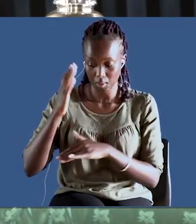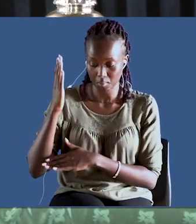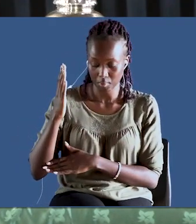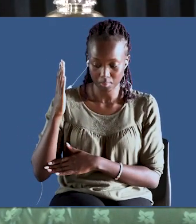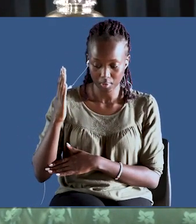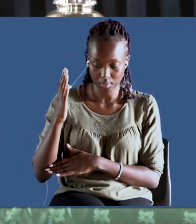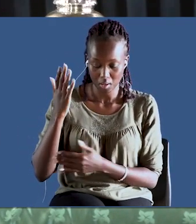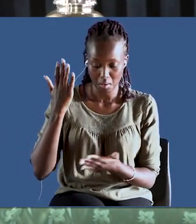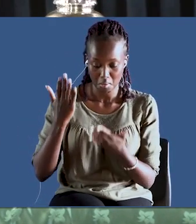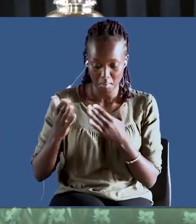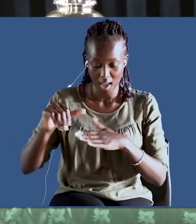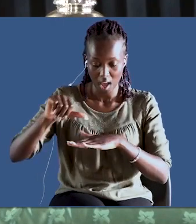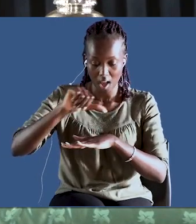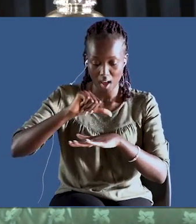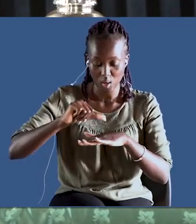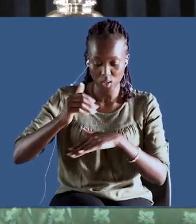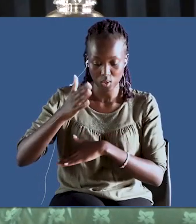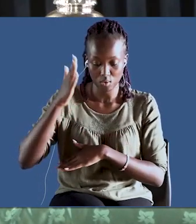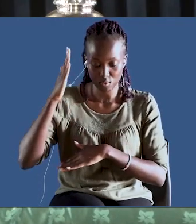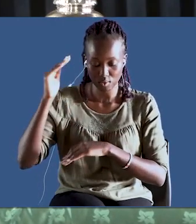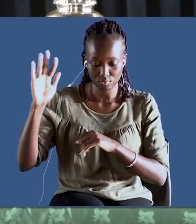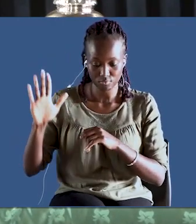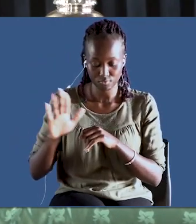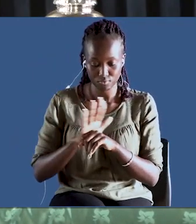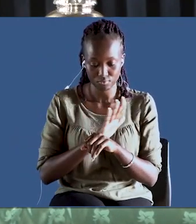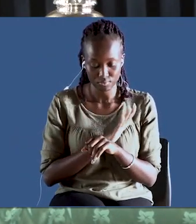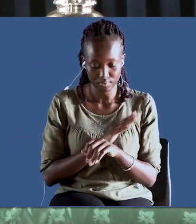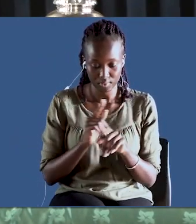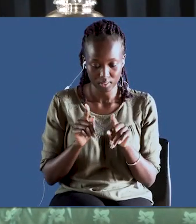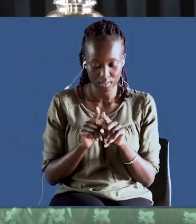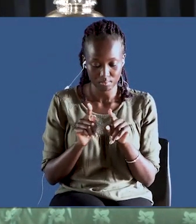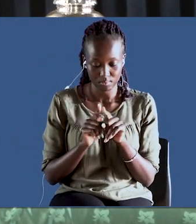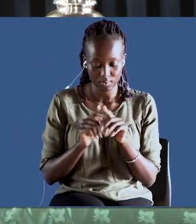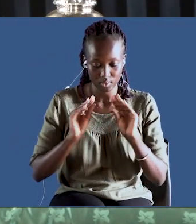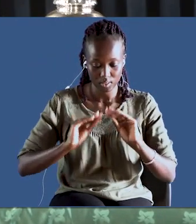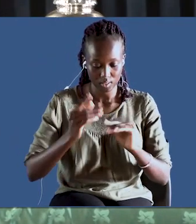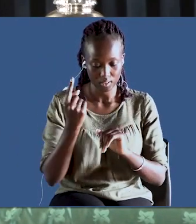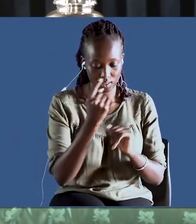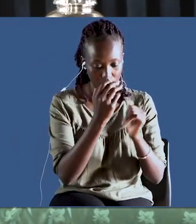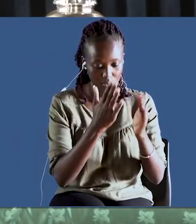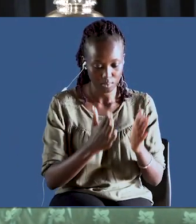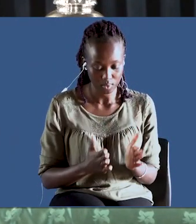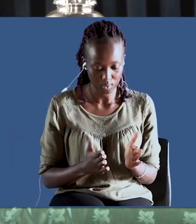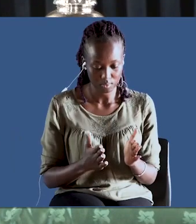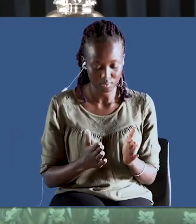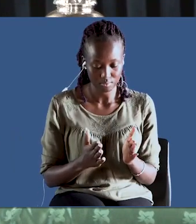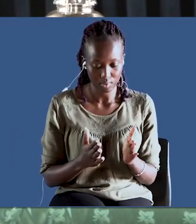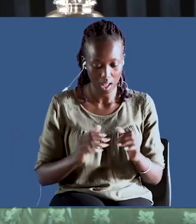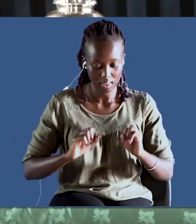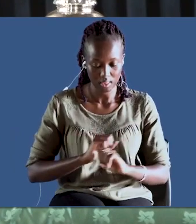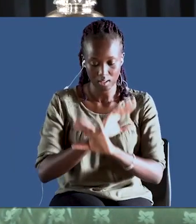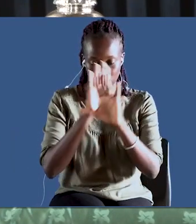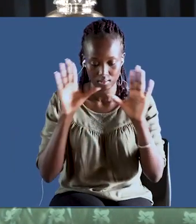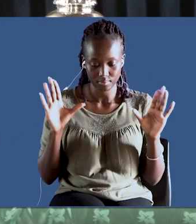word, may the anointing of God flow through the airwaves, and may you speak to each one of us in the most profound